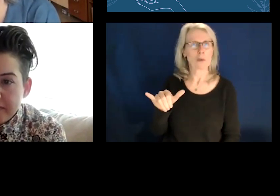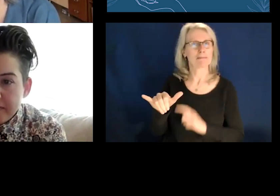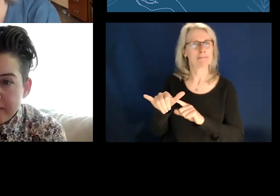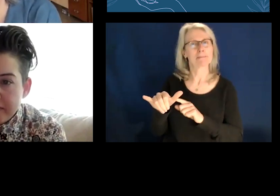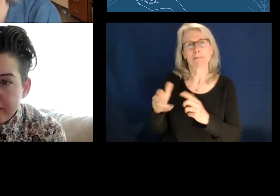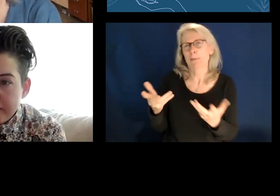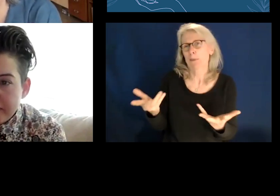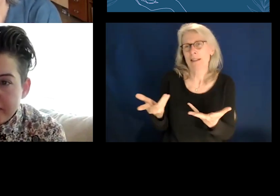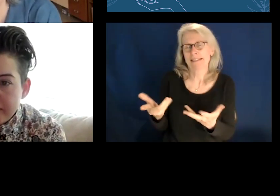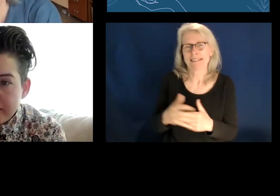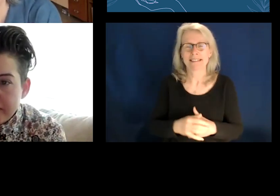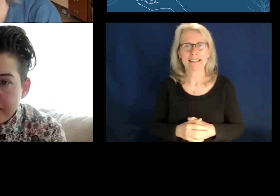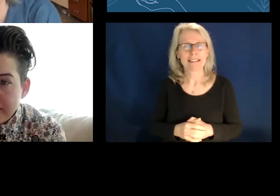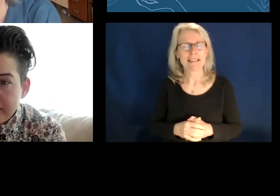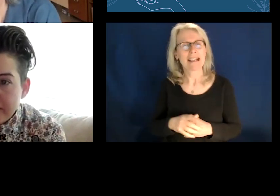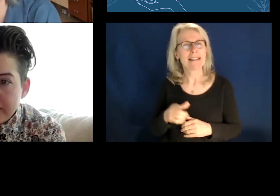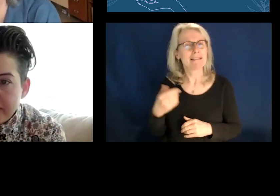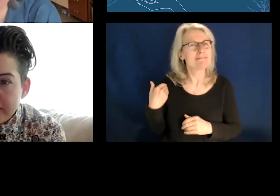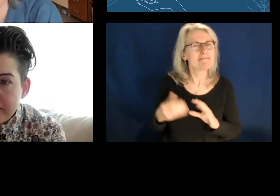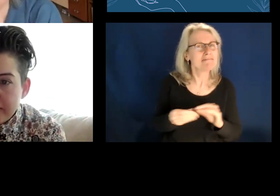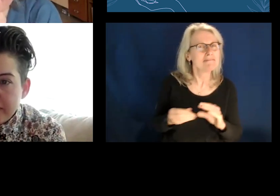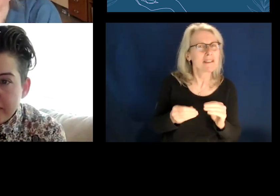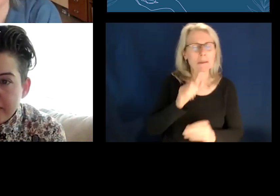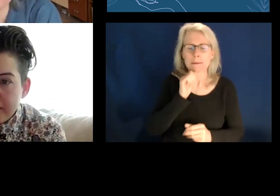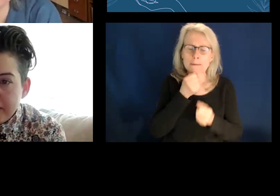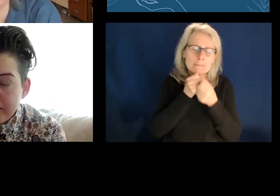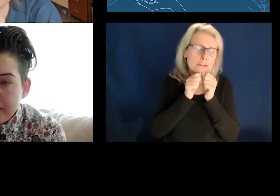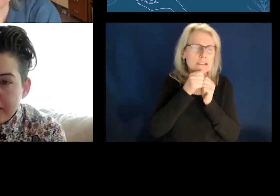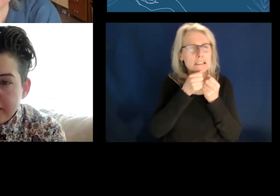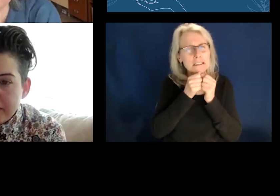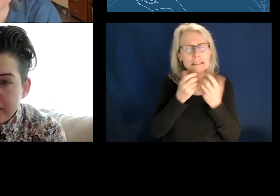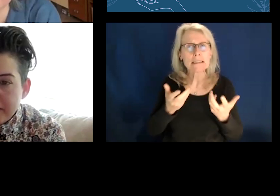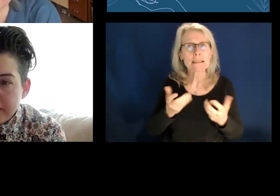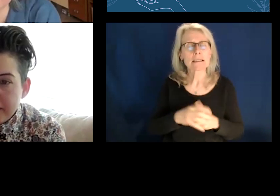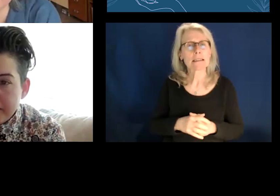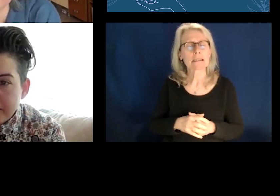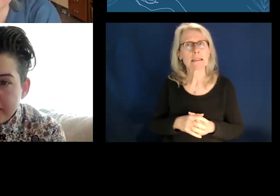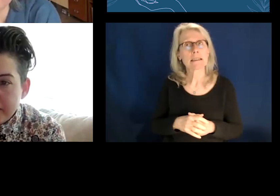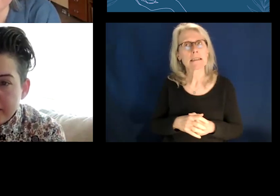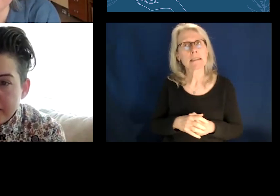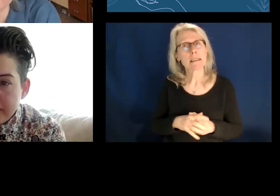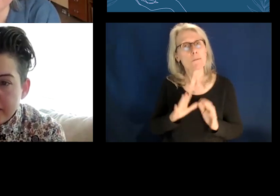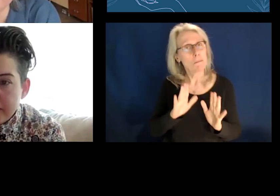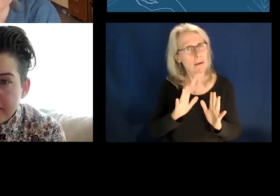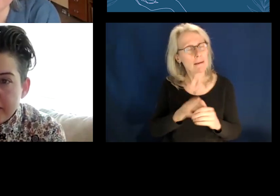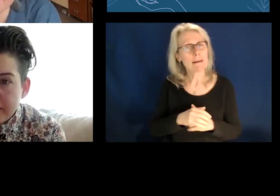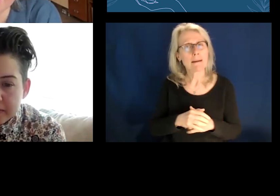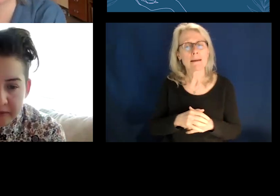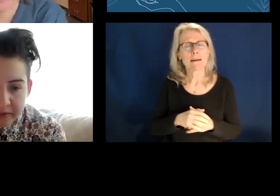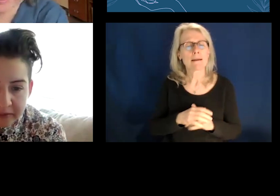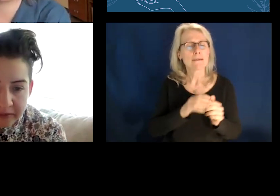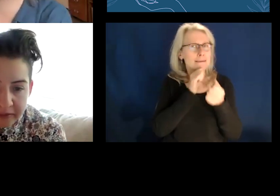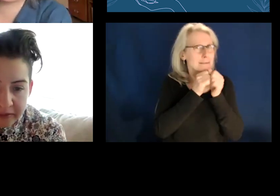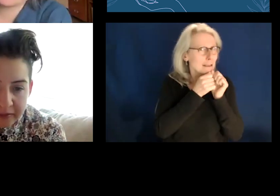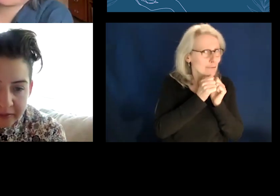And then we were talking about suffering, and then I thought, well, but and then there's a difference between suffering and